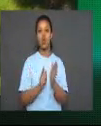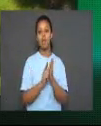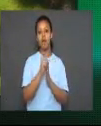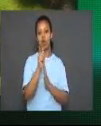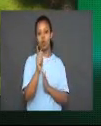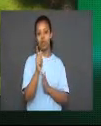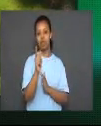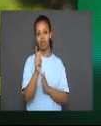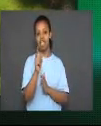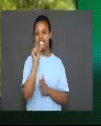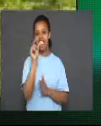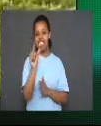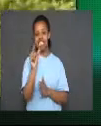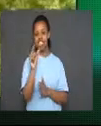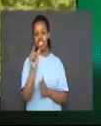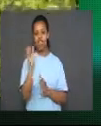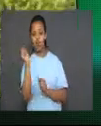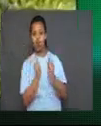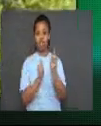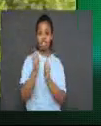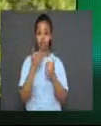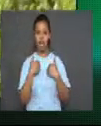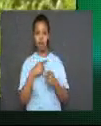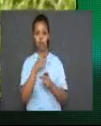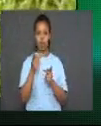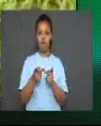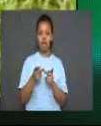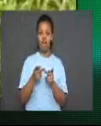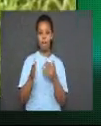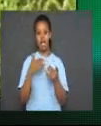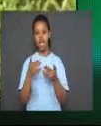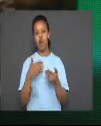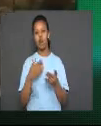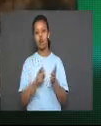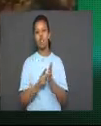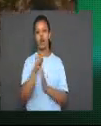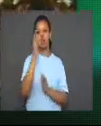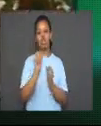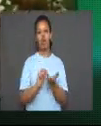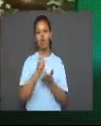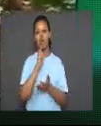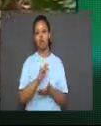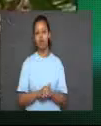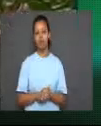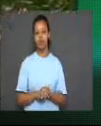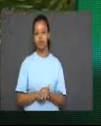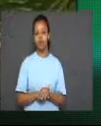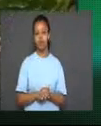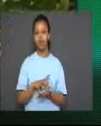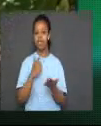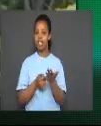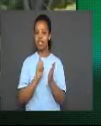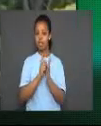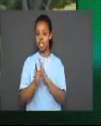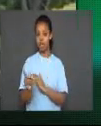where there is little competition for space and resources. An